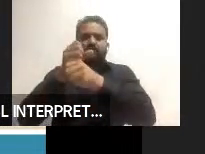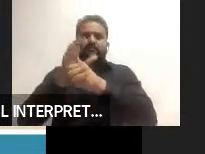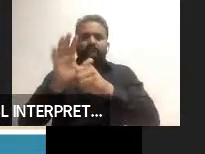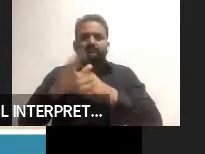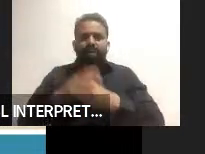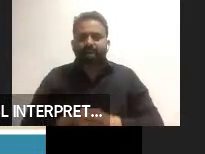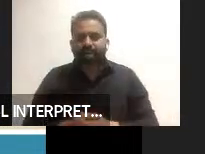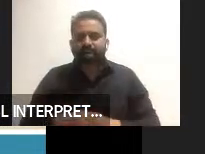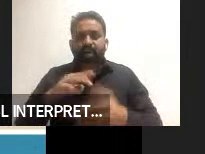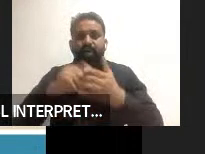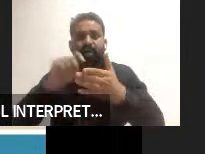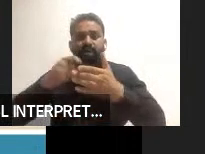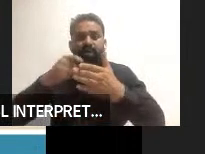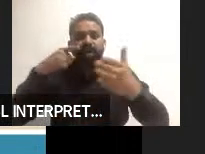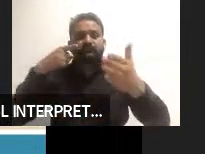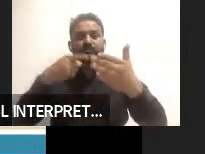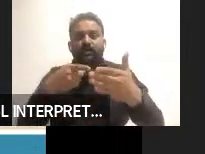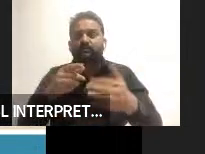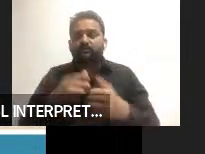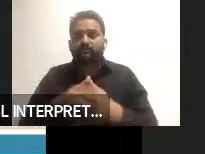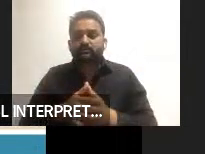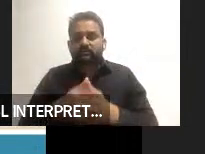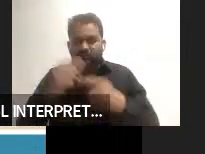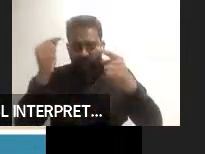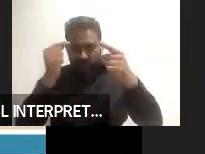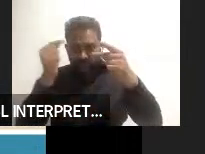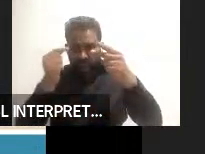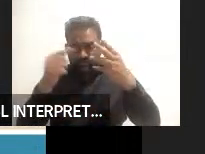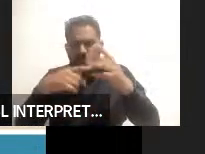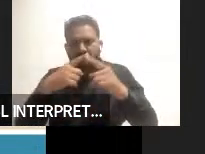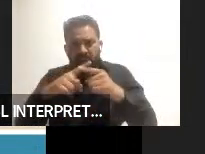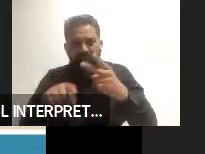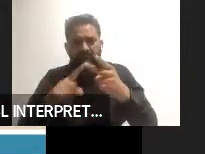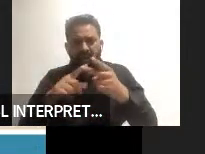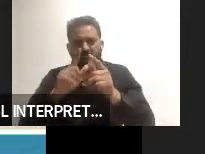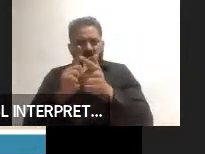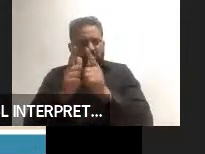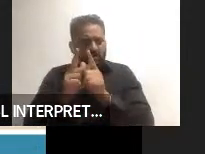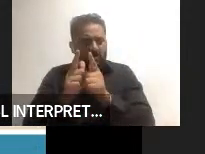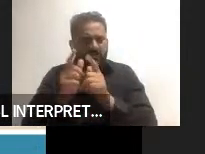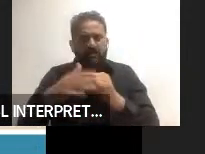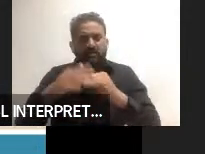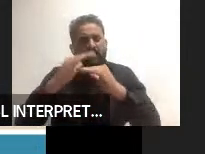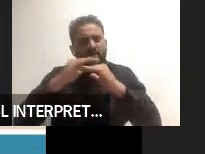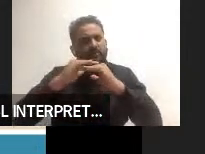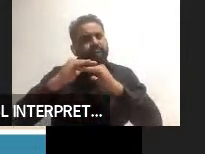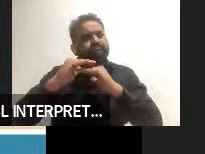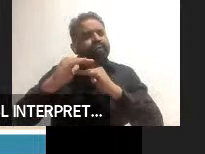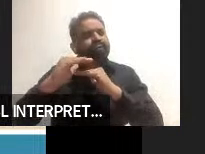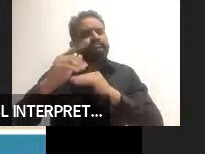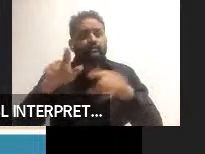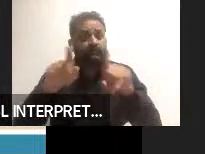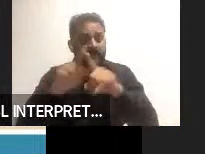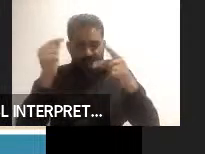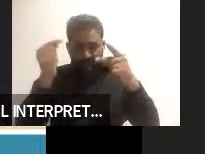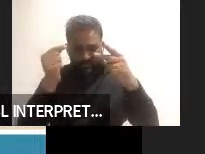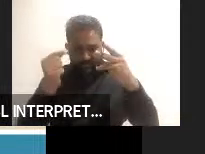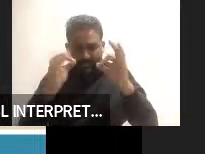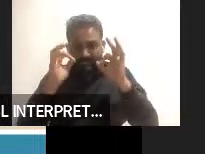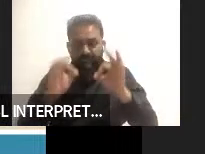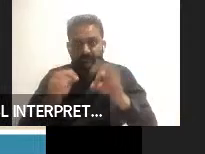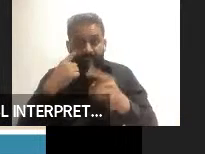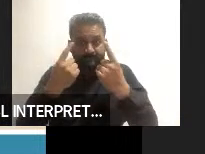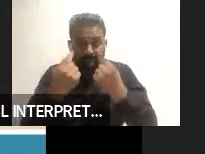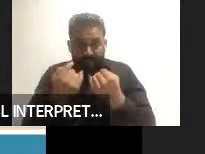key point to check is the sequence, logic, consistency. Those things you should check it if you are doing the checking